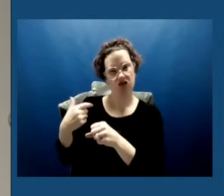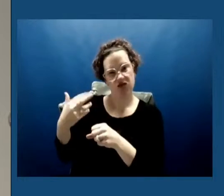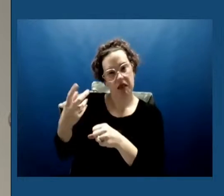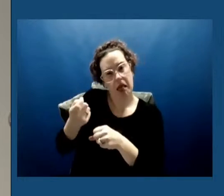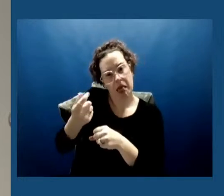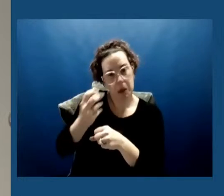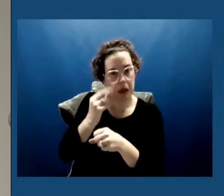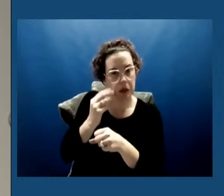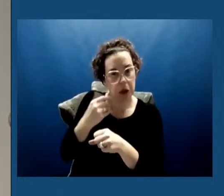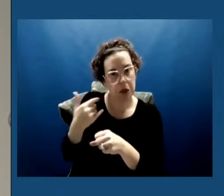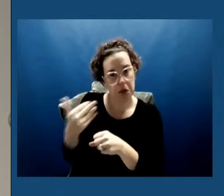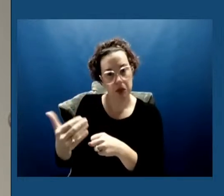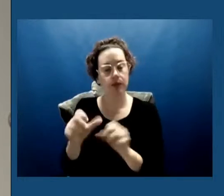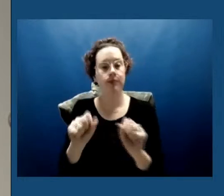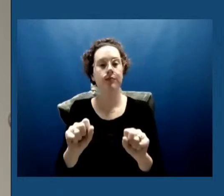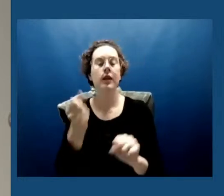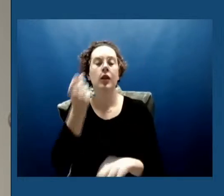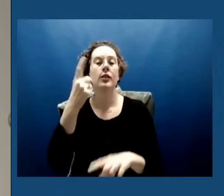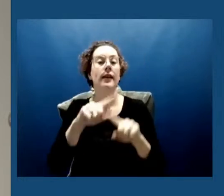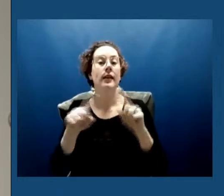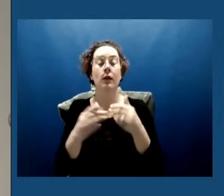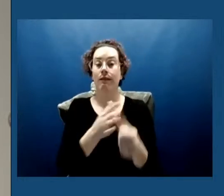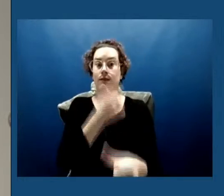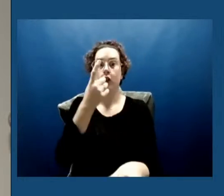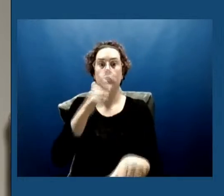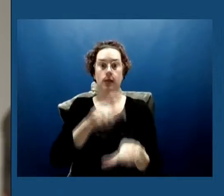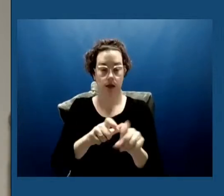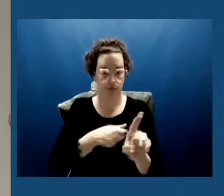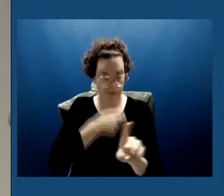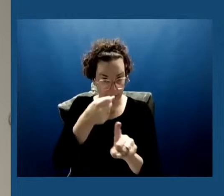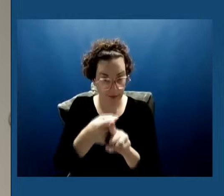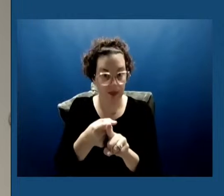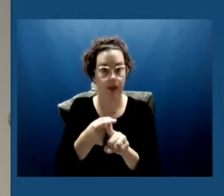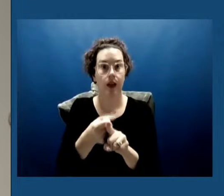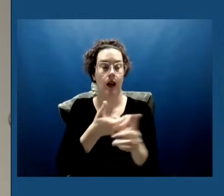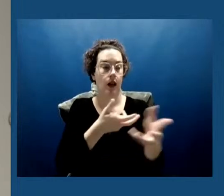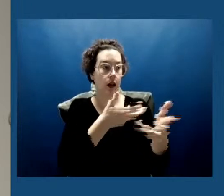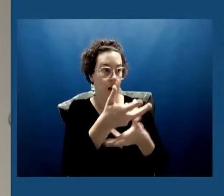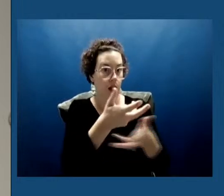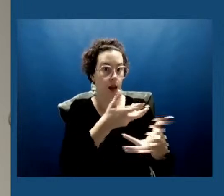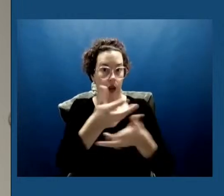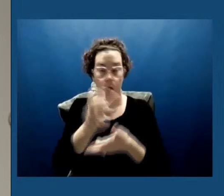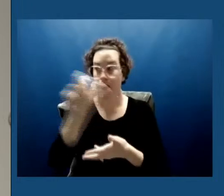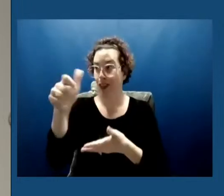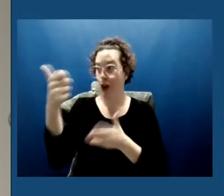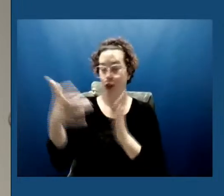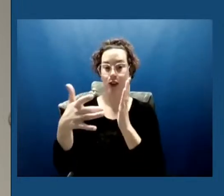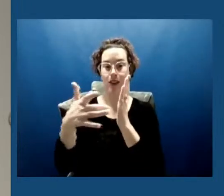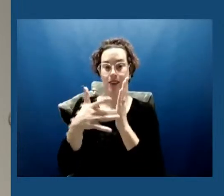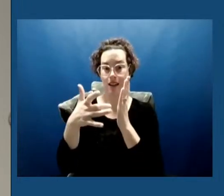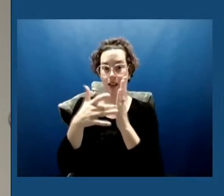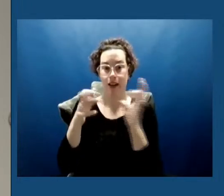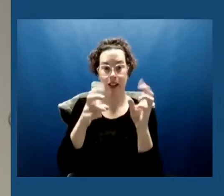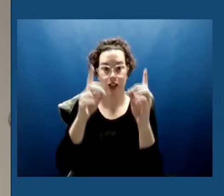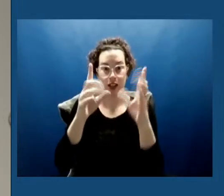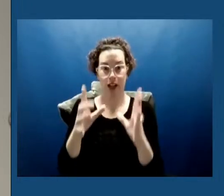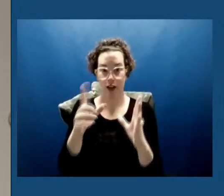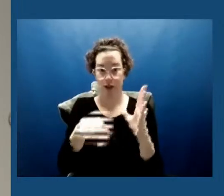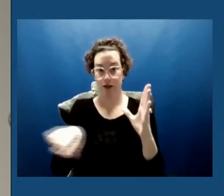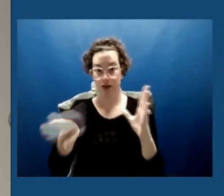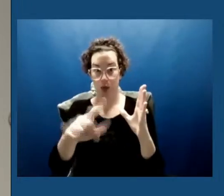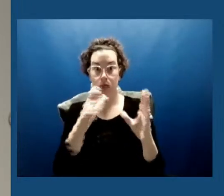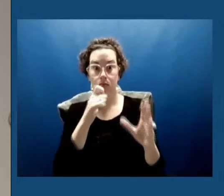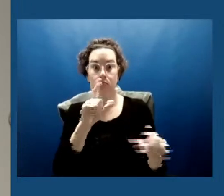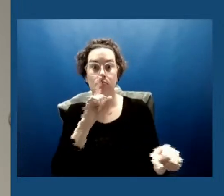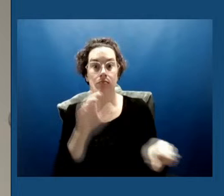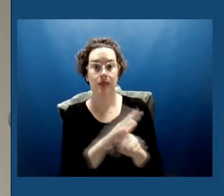belt. For the first time in my career, I was able to work with other technology educators that are not in the building or the